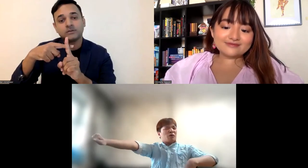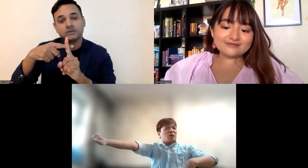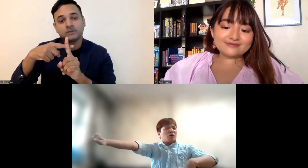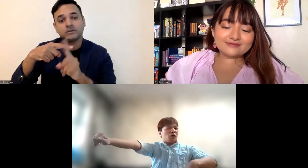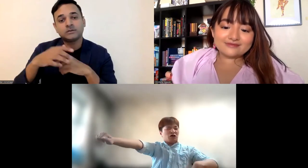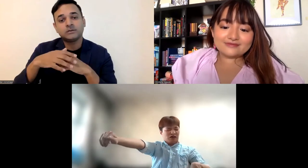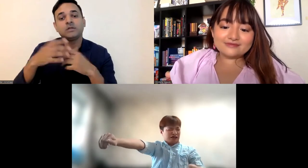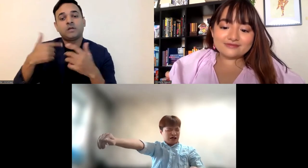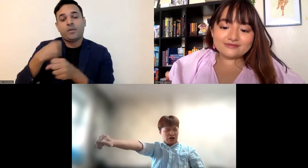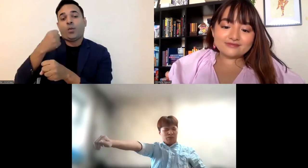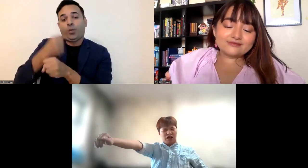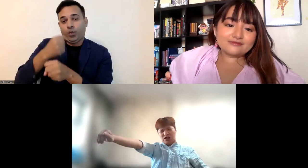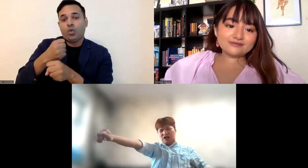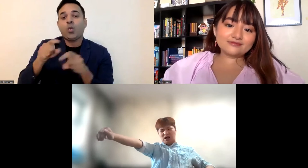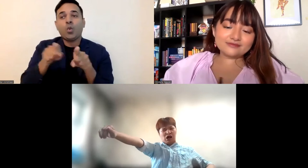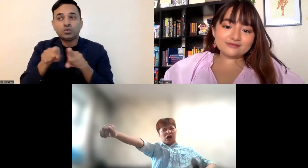4 years,